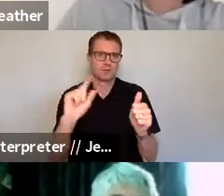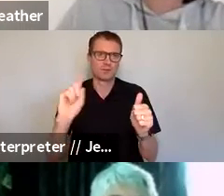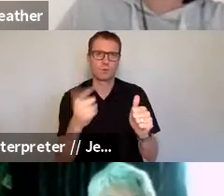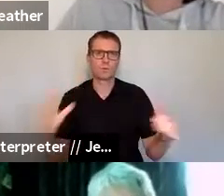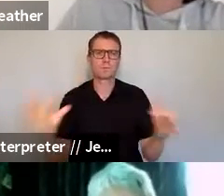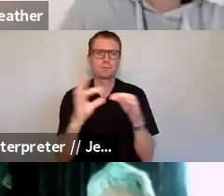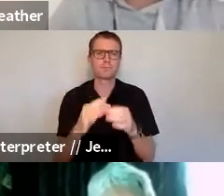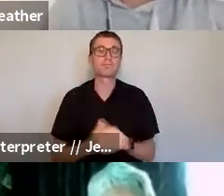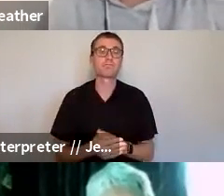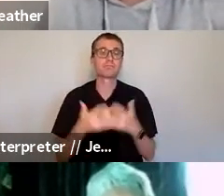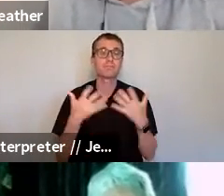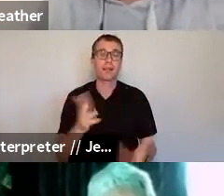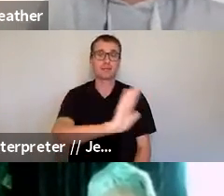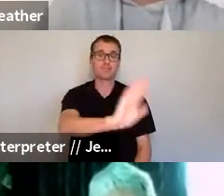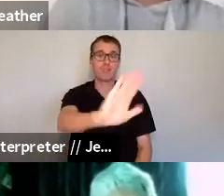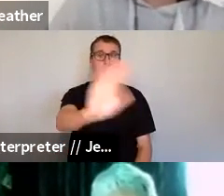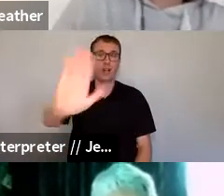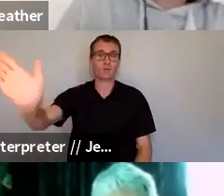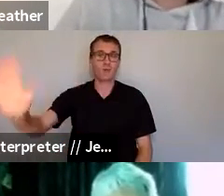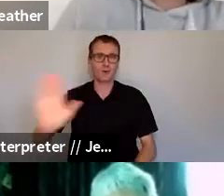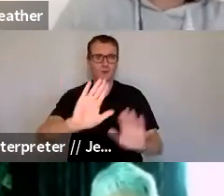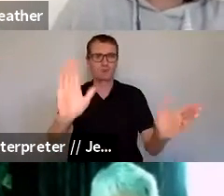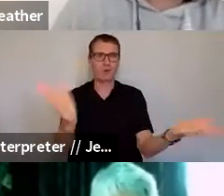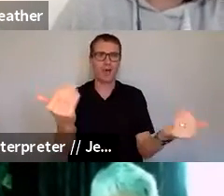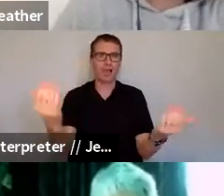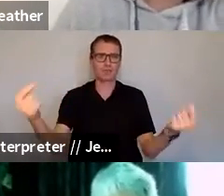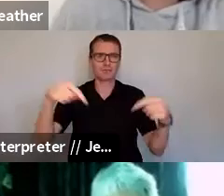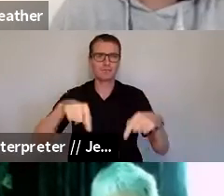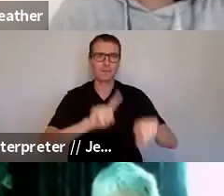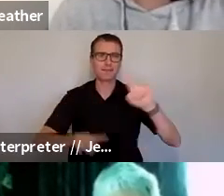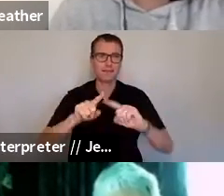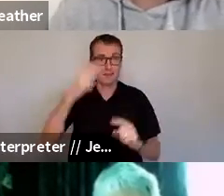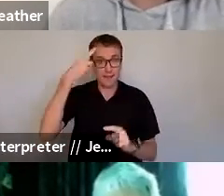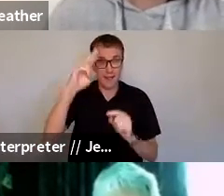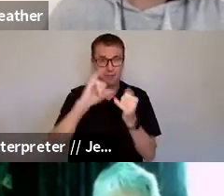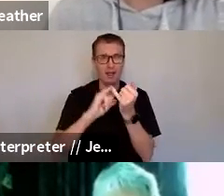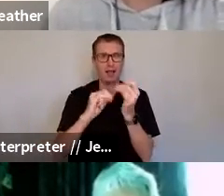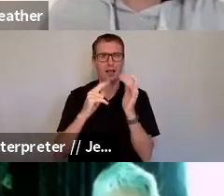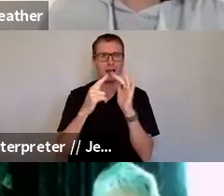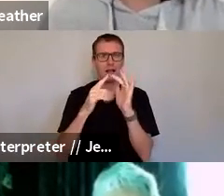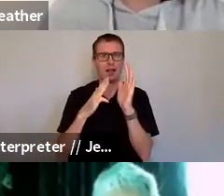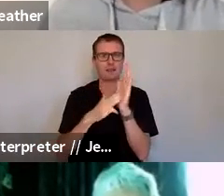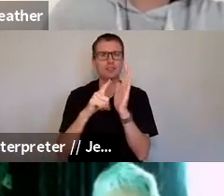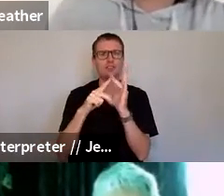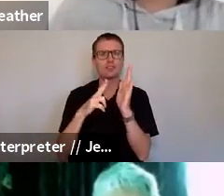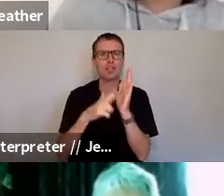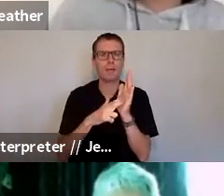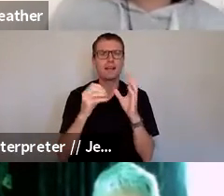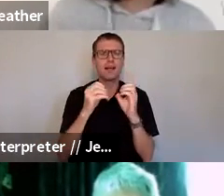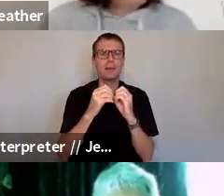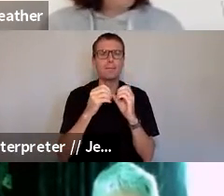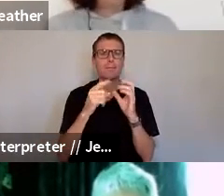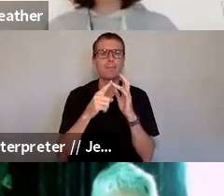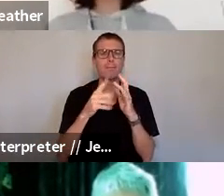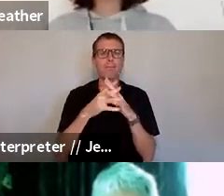Kia ora koutou, hi and welcome. My name is Simon Bowden and I will be facilitating this